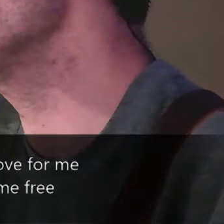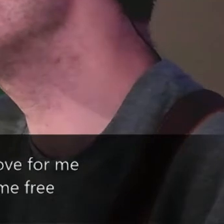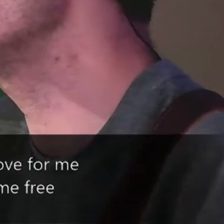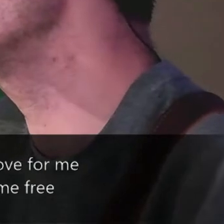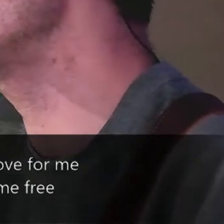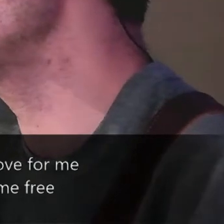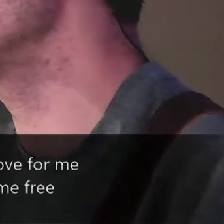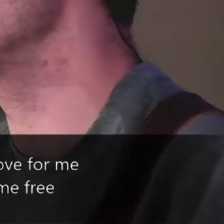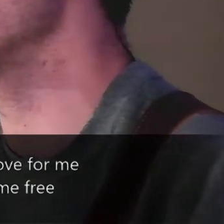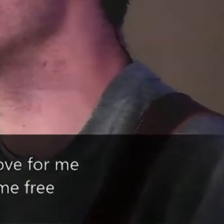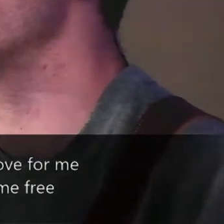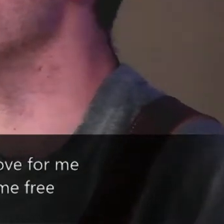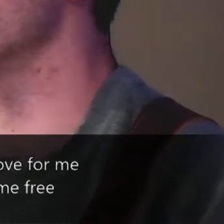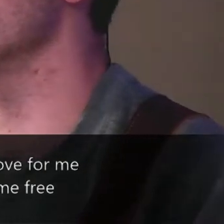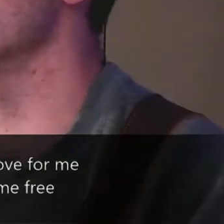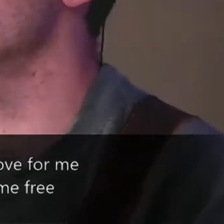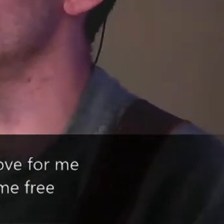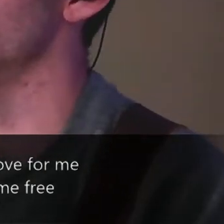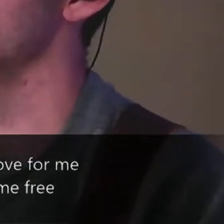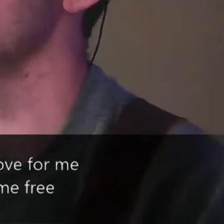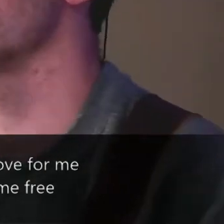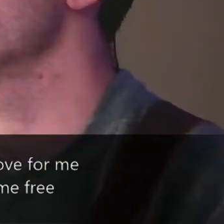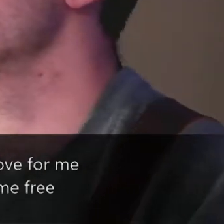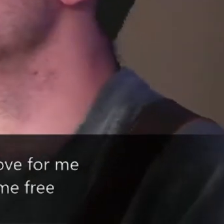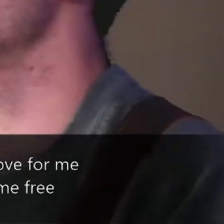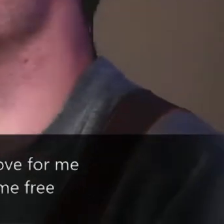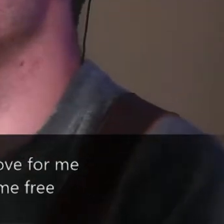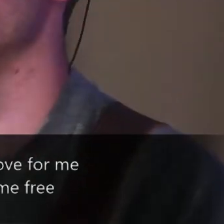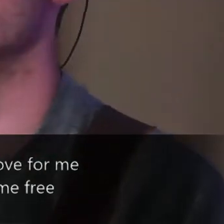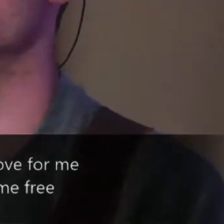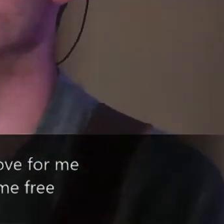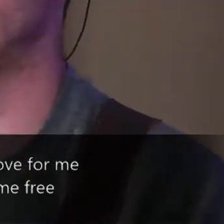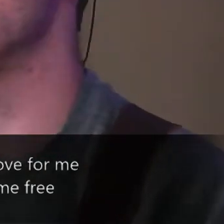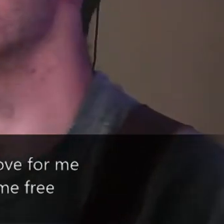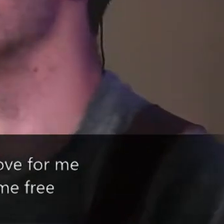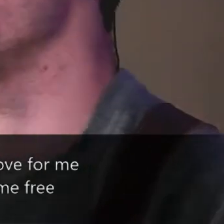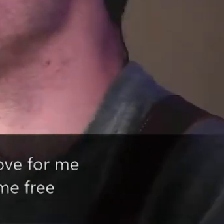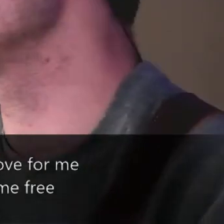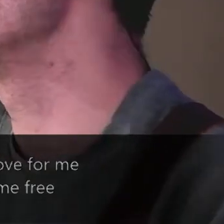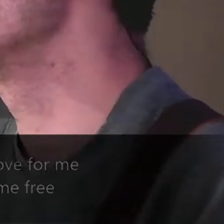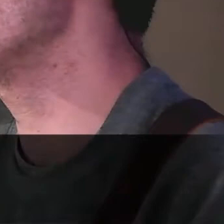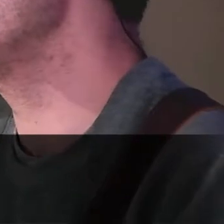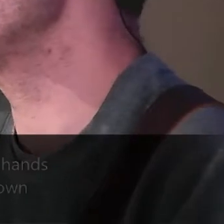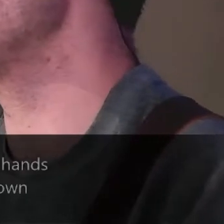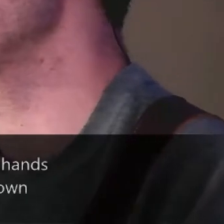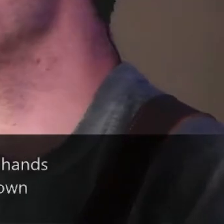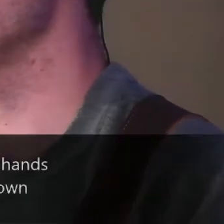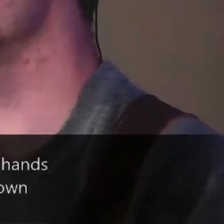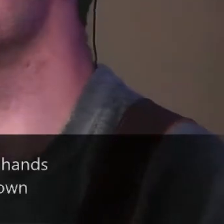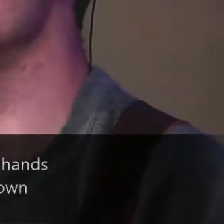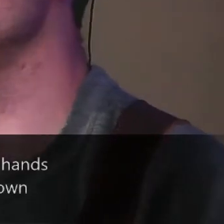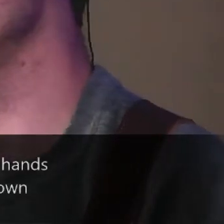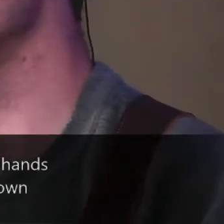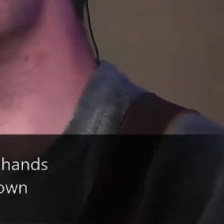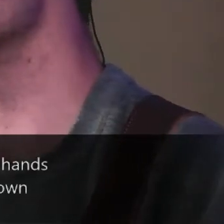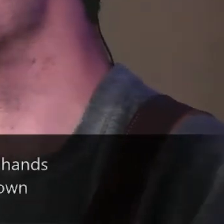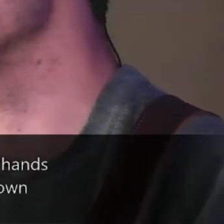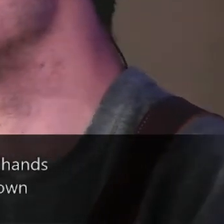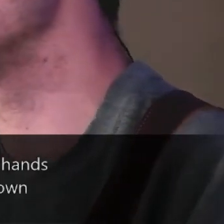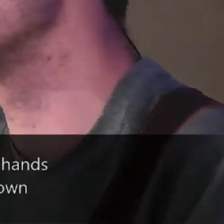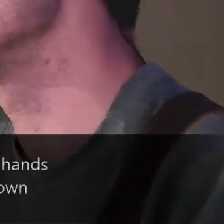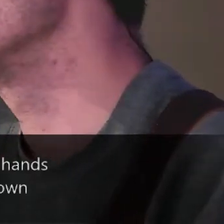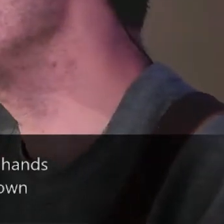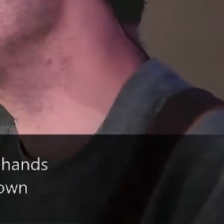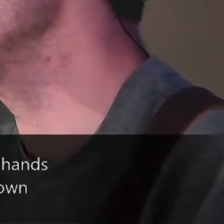I will open up my heart. Let the healer set me free. I'm happy to be in the